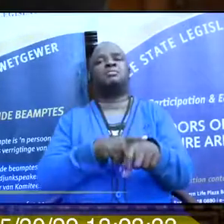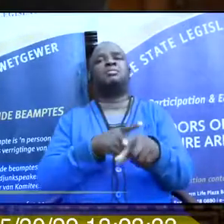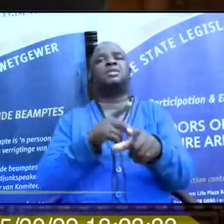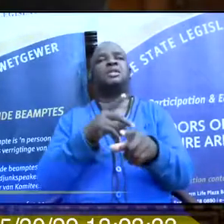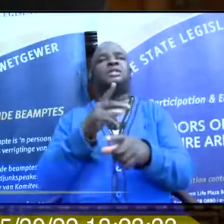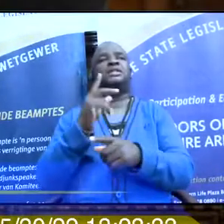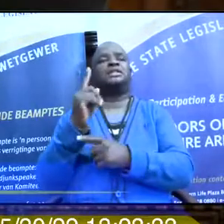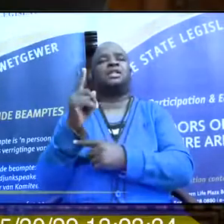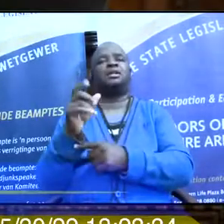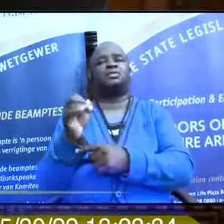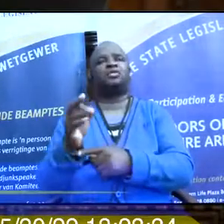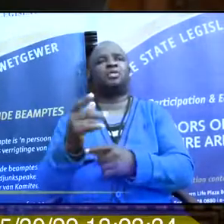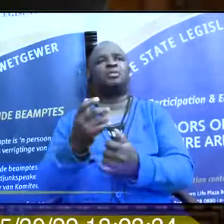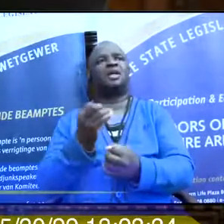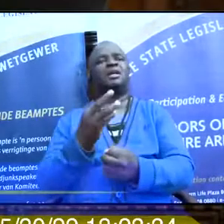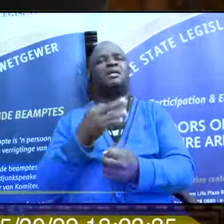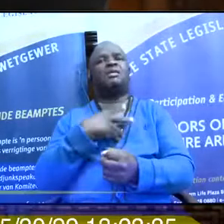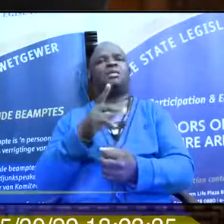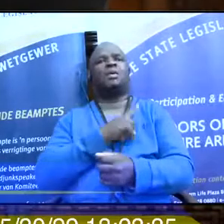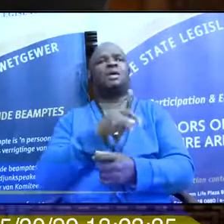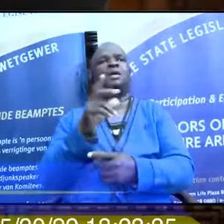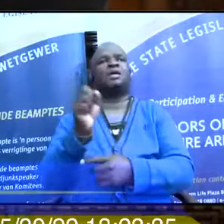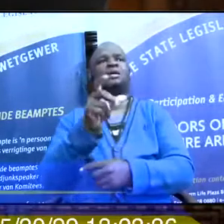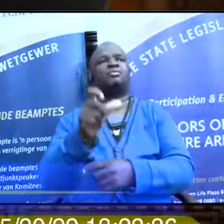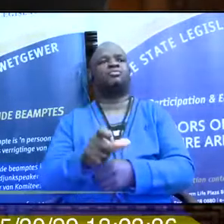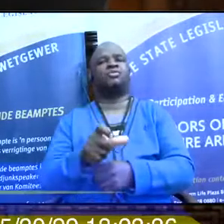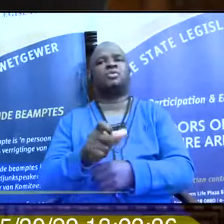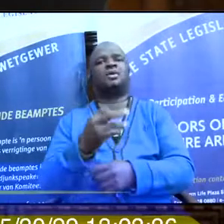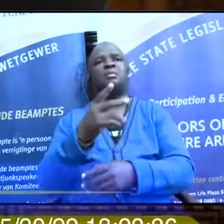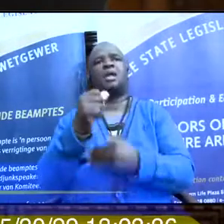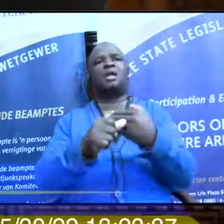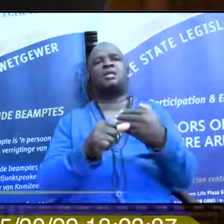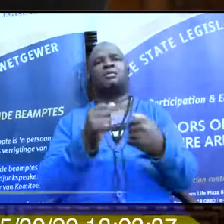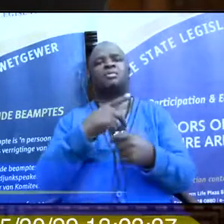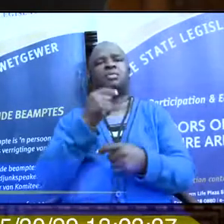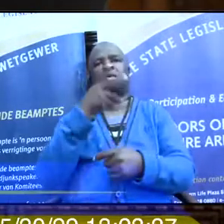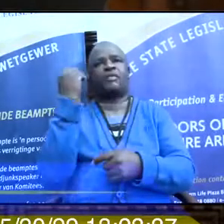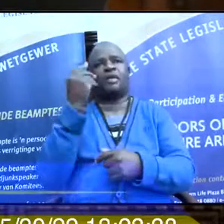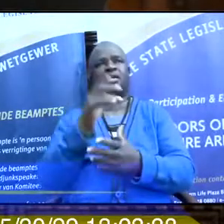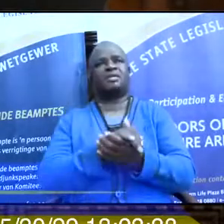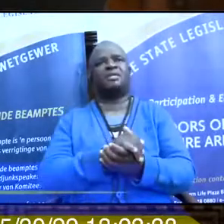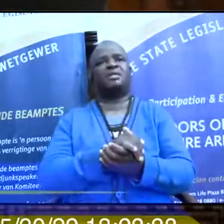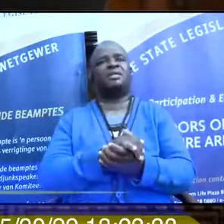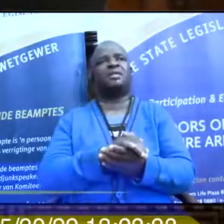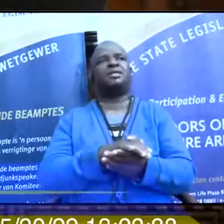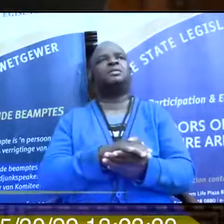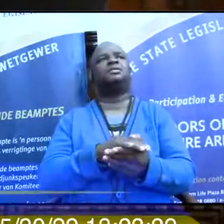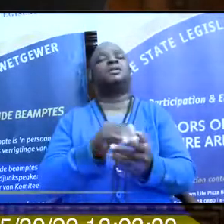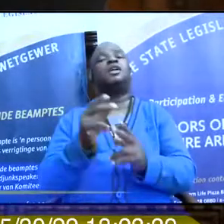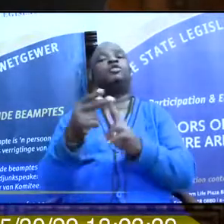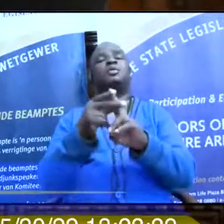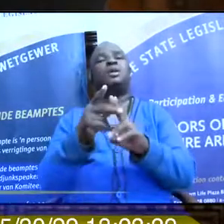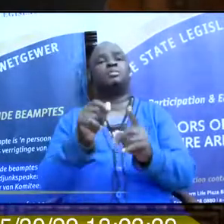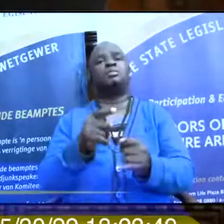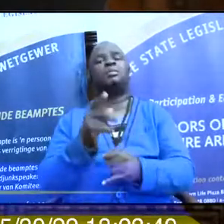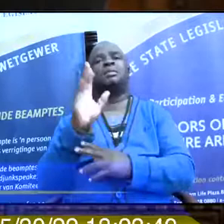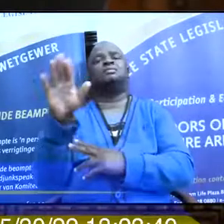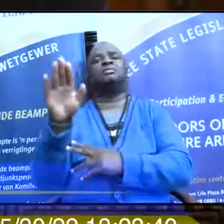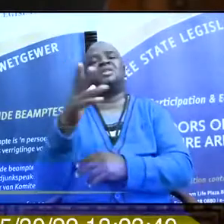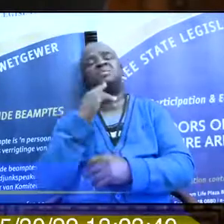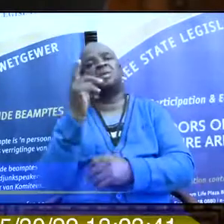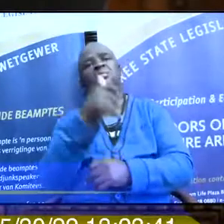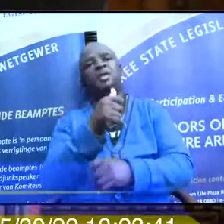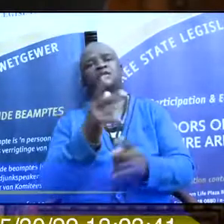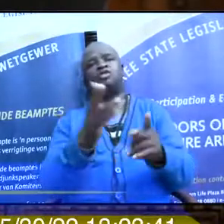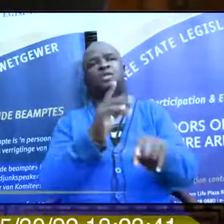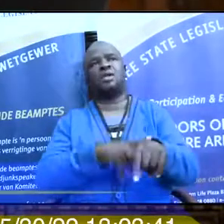i mean how do you employ somebody and when it's month end you don't remember them we have unions have to remind you that